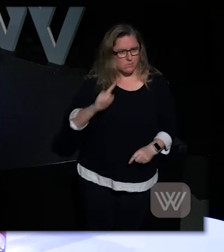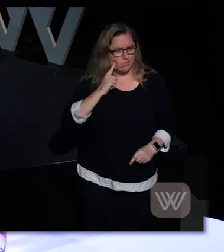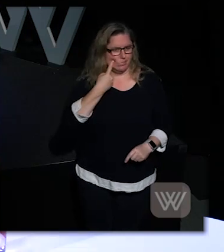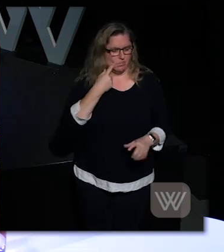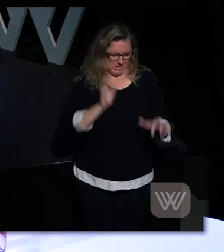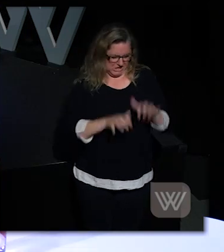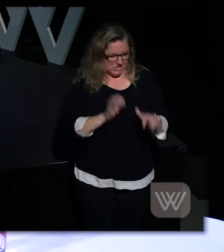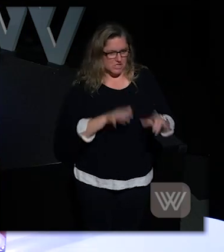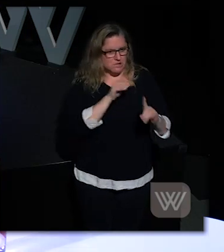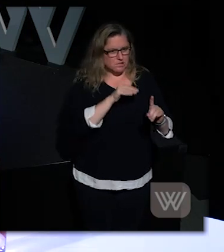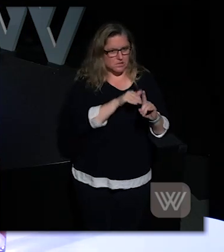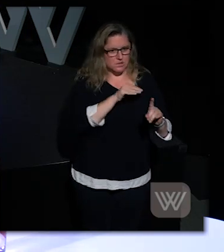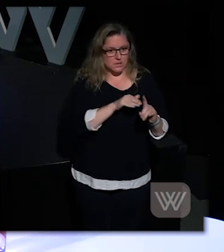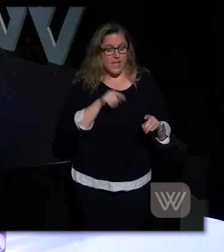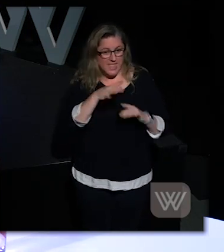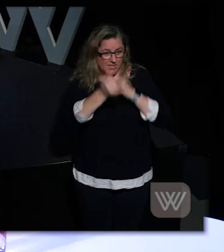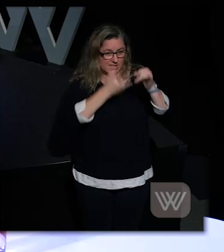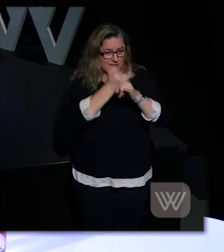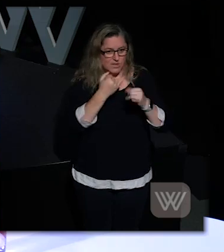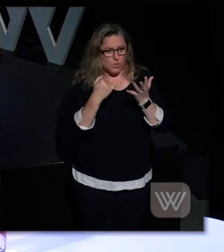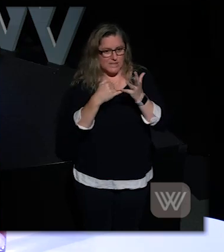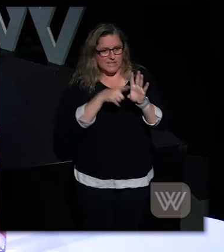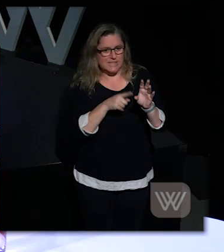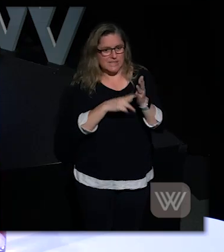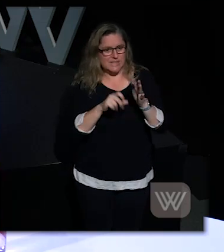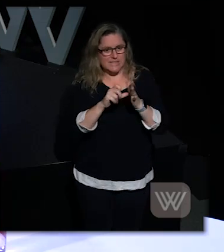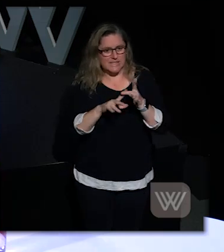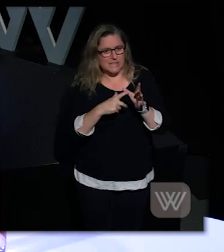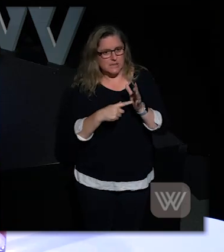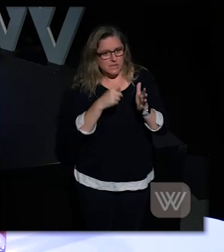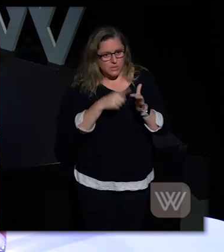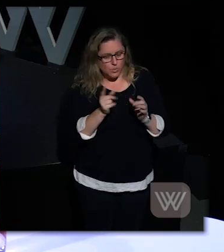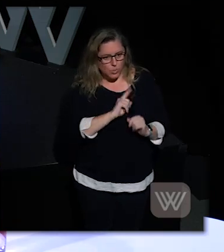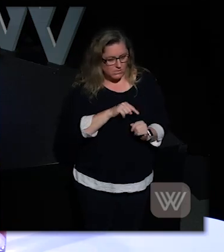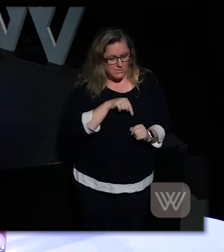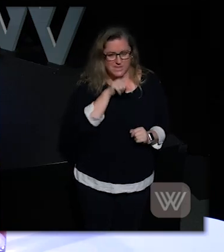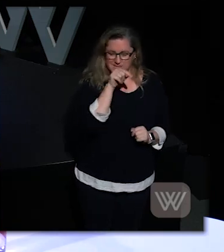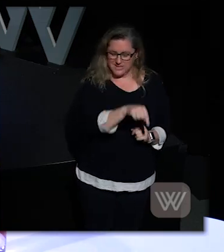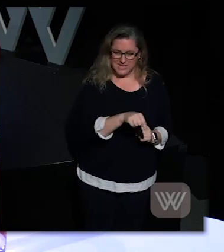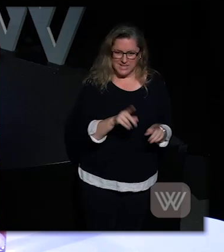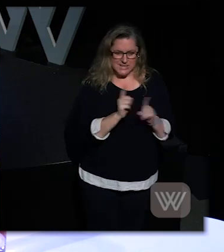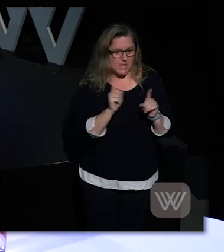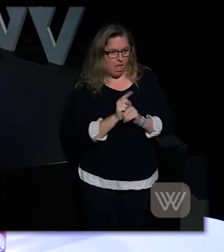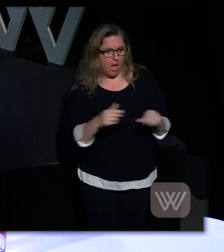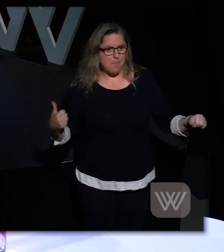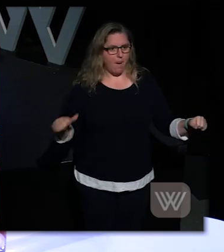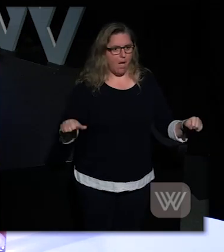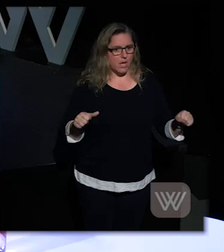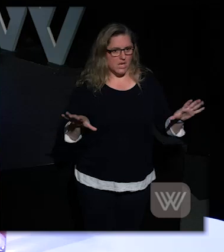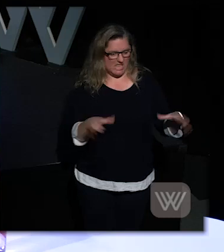these huge international syndicates often. So the way I describe it to people is like they're almost in big bikey gang